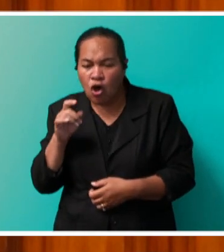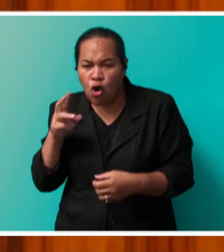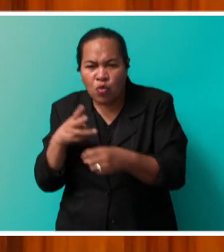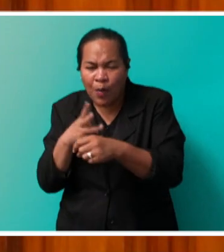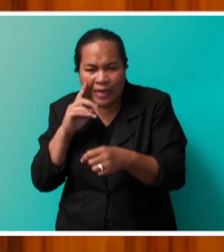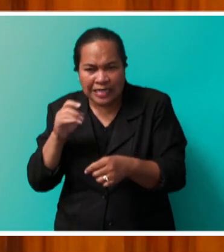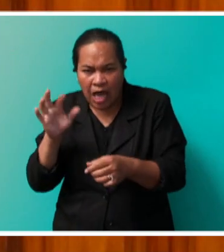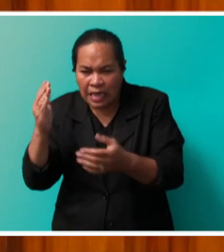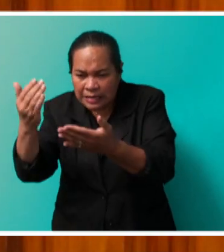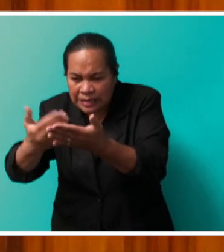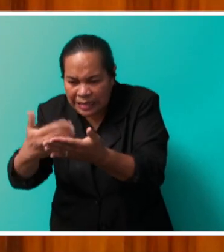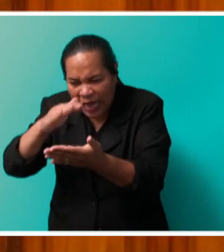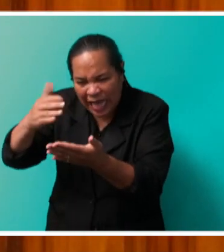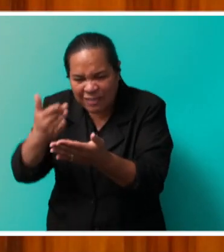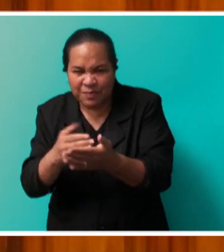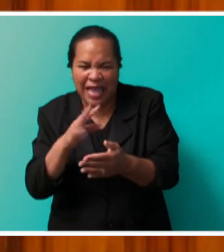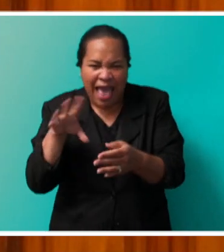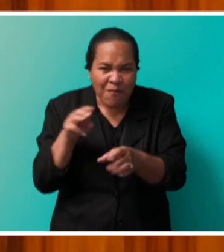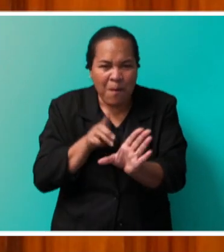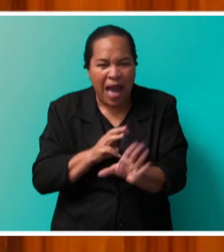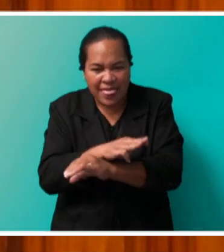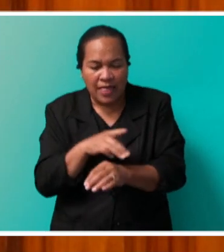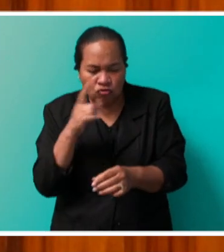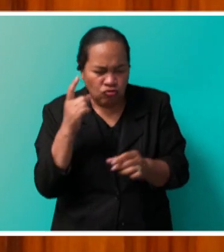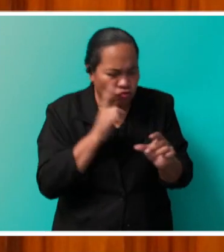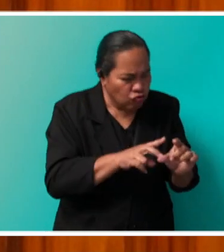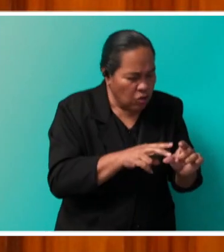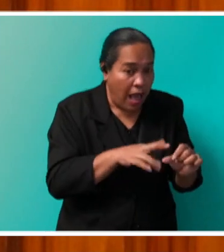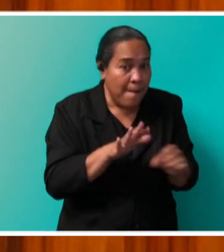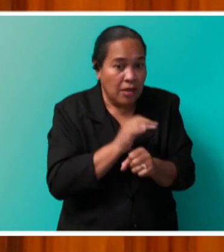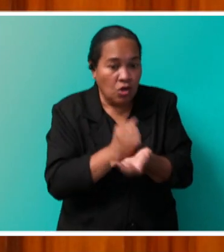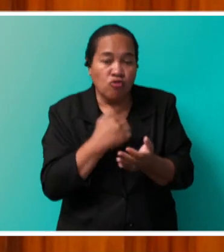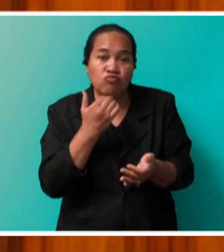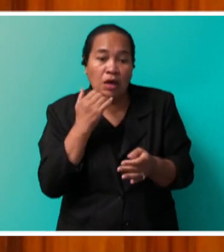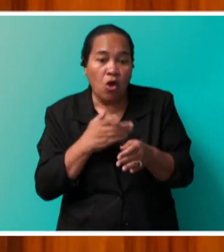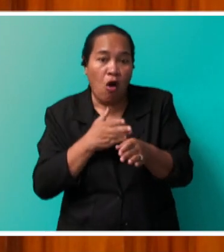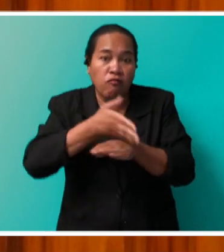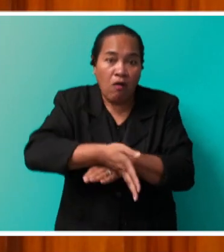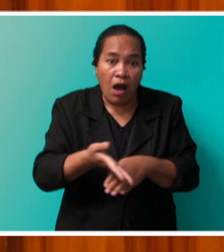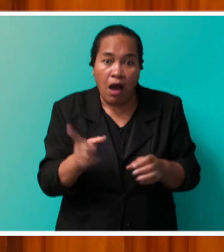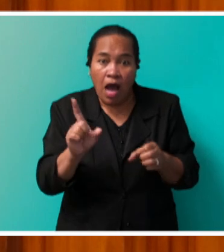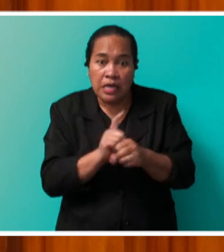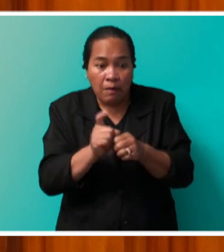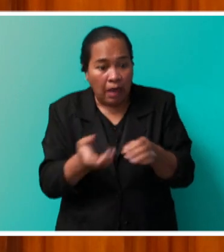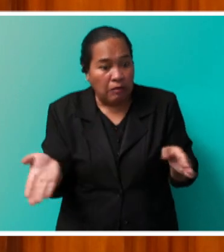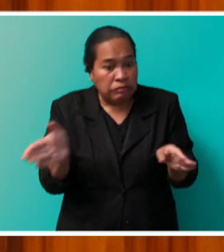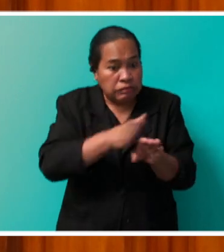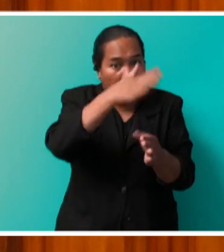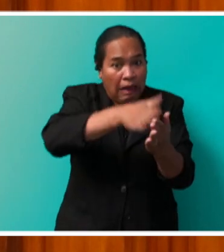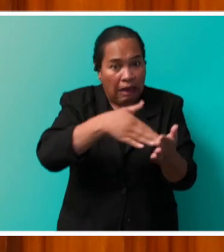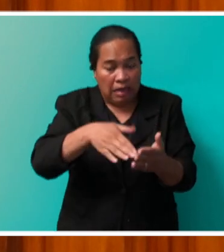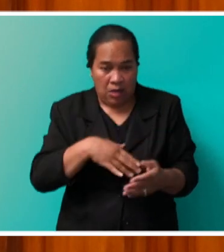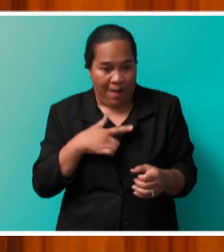testing on a monthly basis, looking at the concentration and penetration of preservative chemicals in the timber to ensure that these